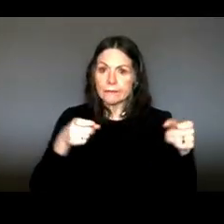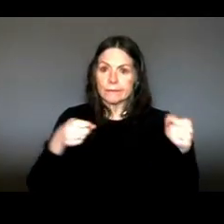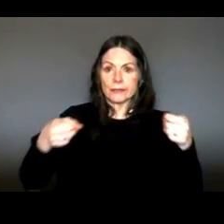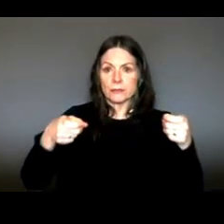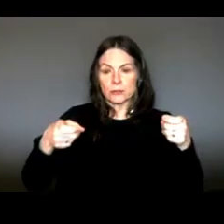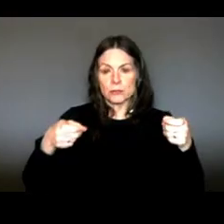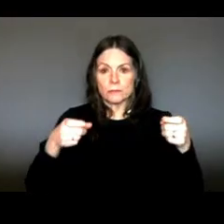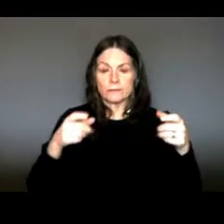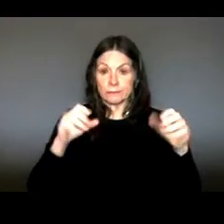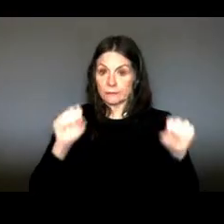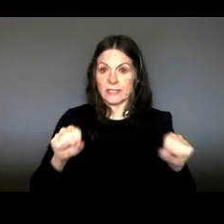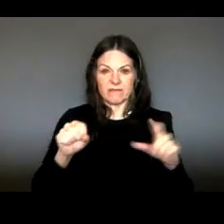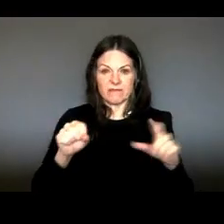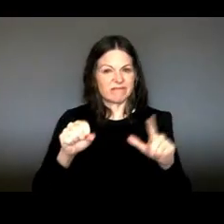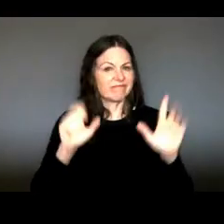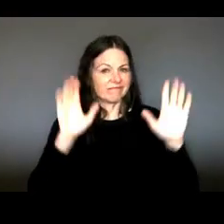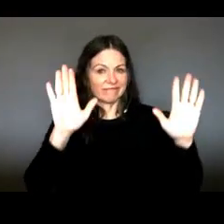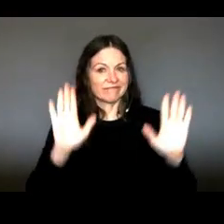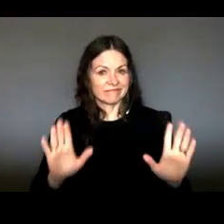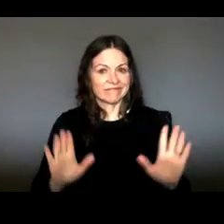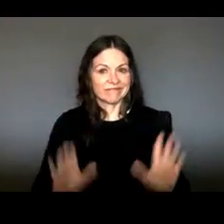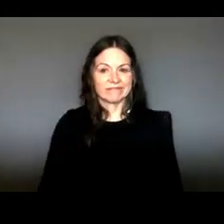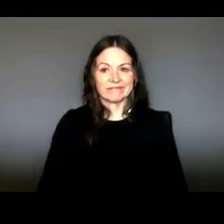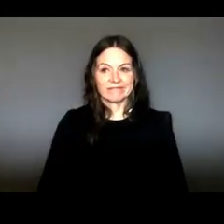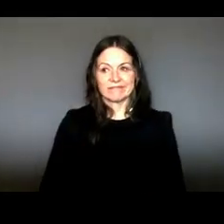is amazing.